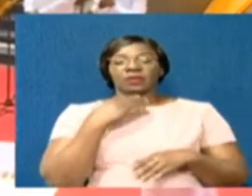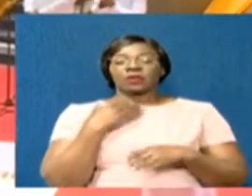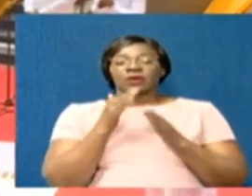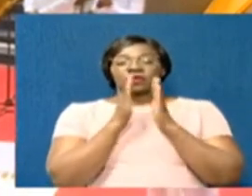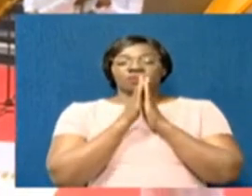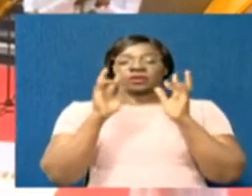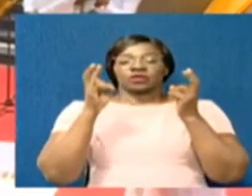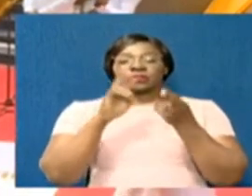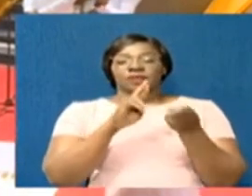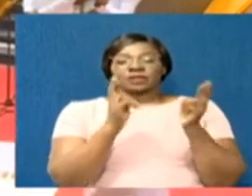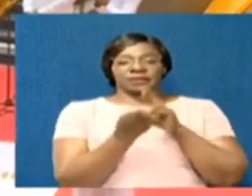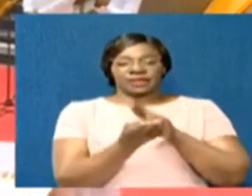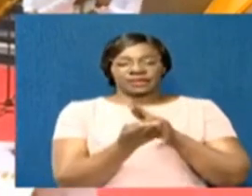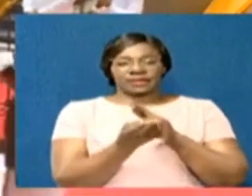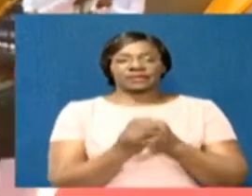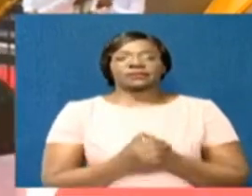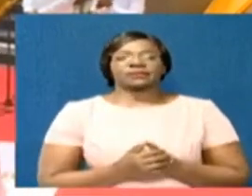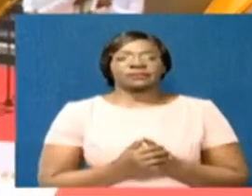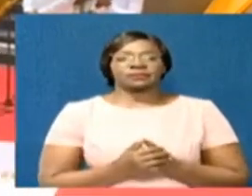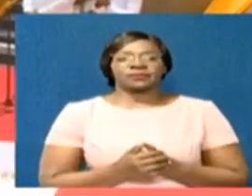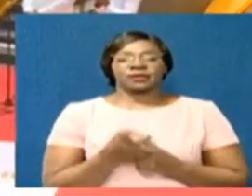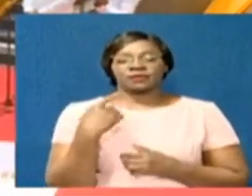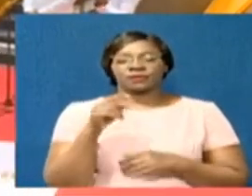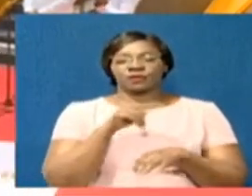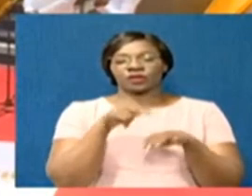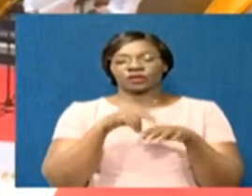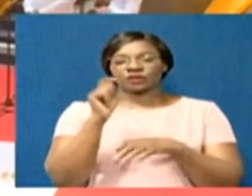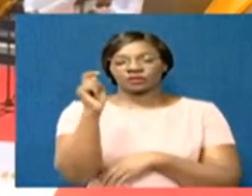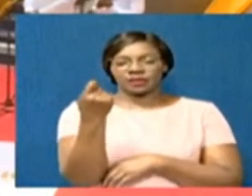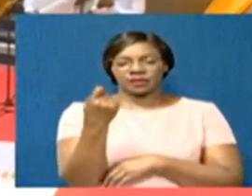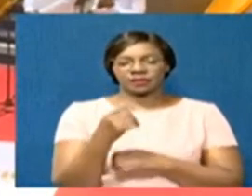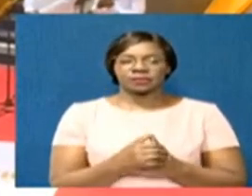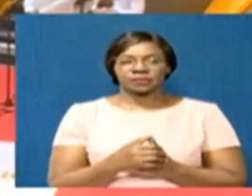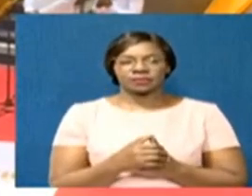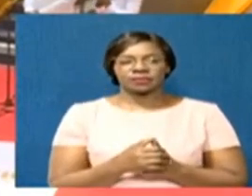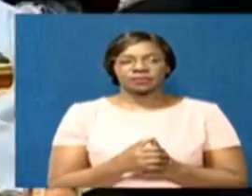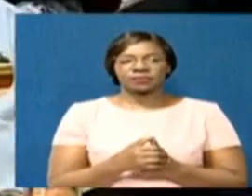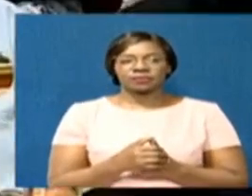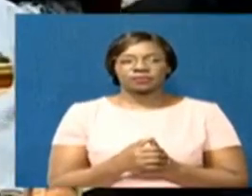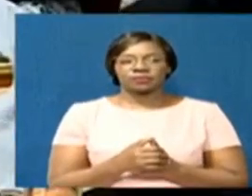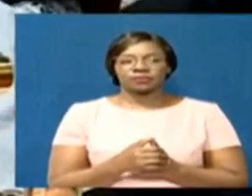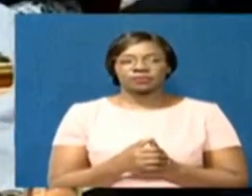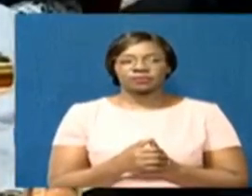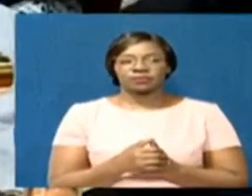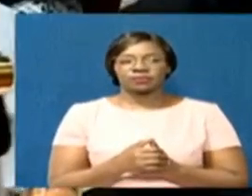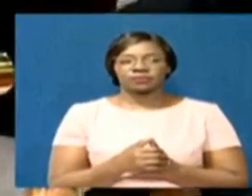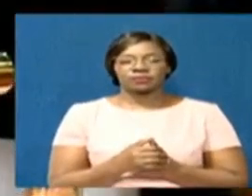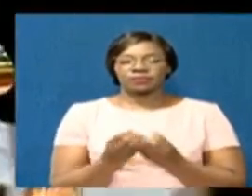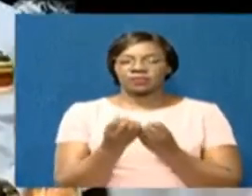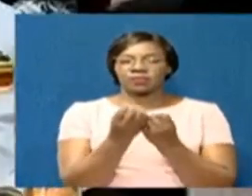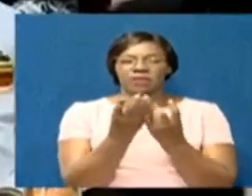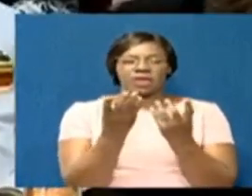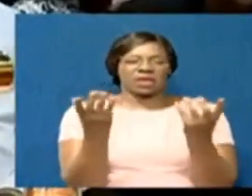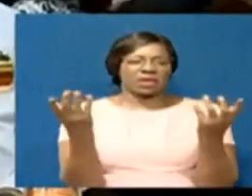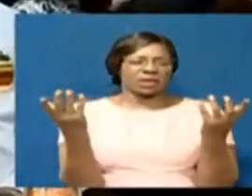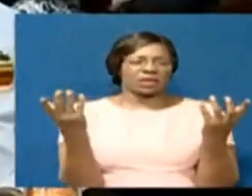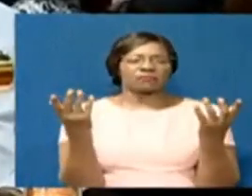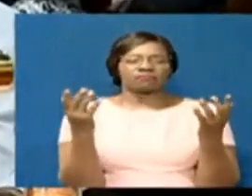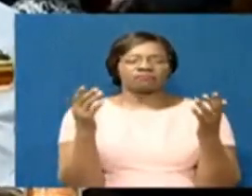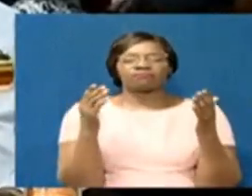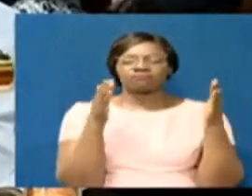Repentance in this great nation of Kenya. For many have turned to